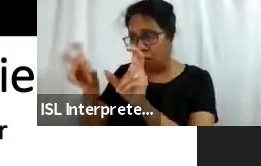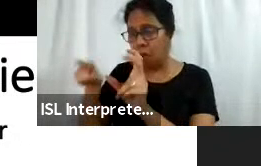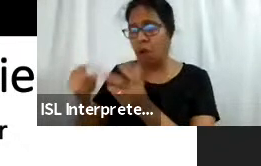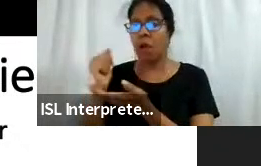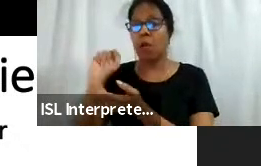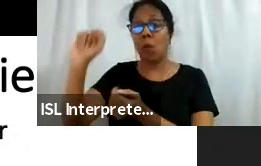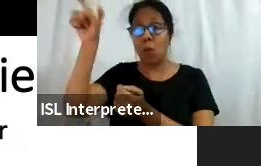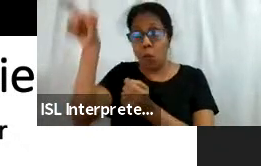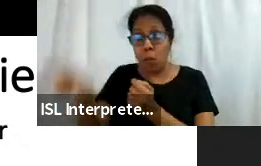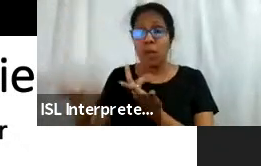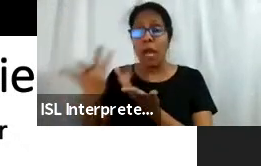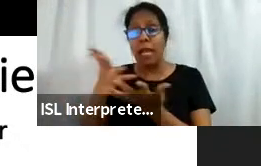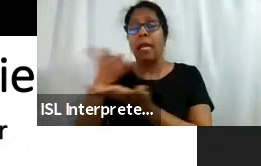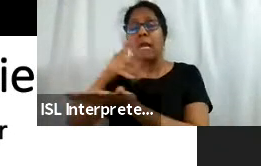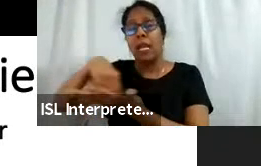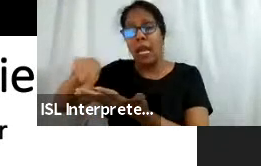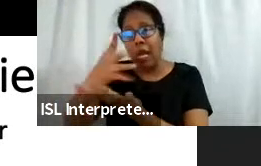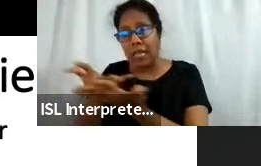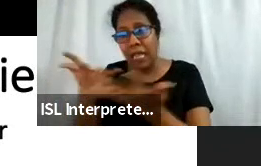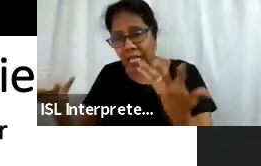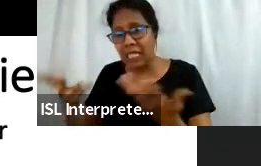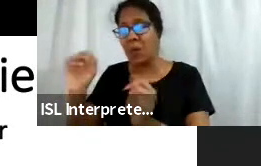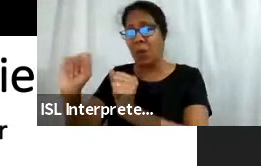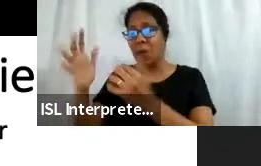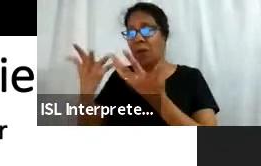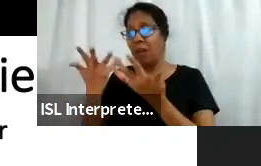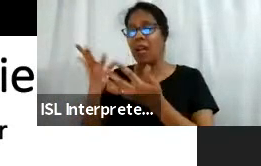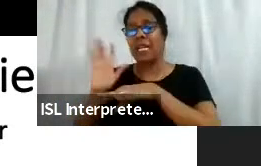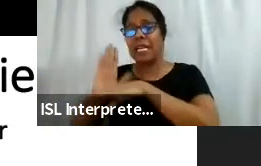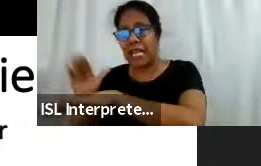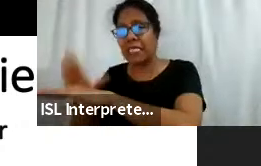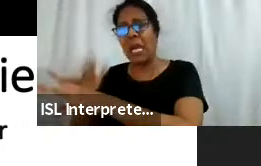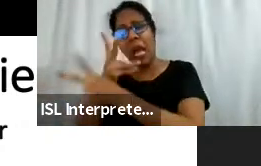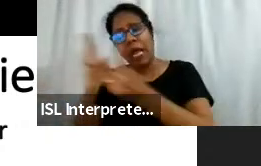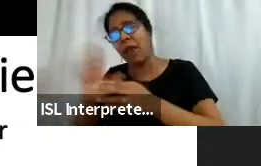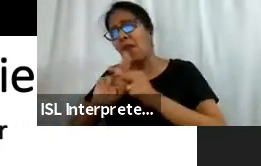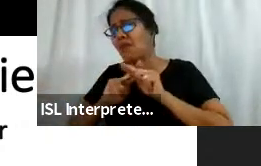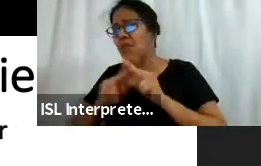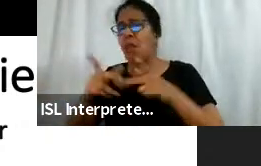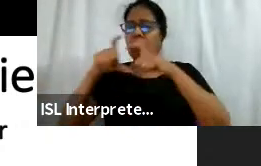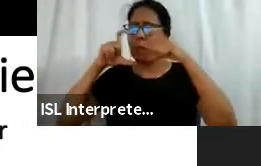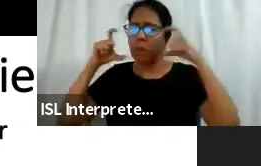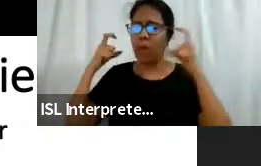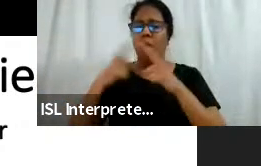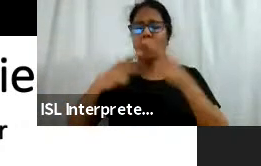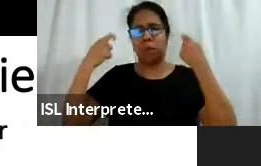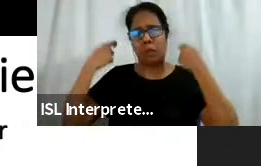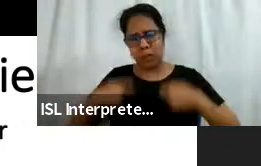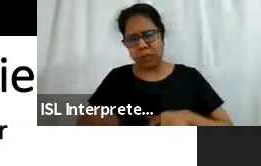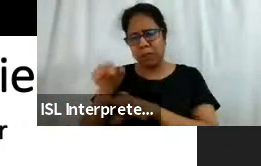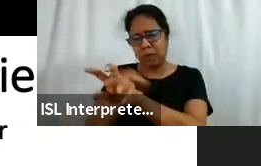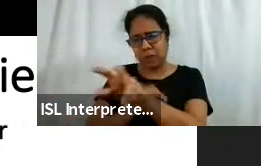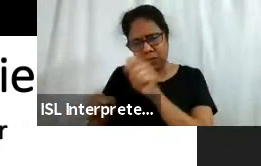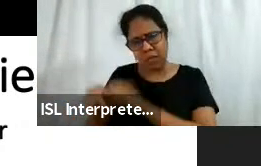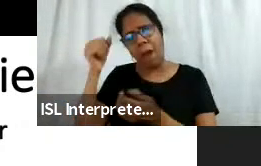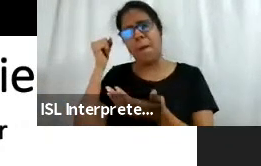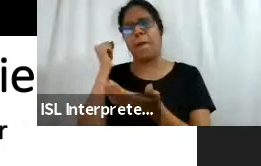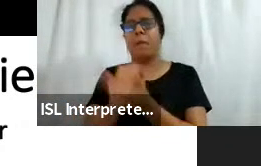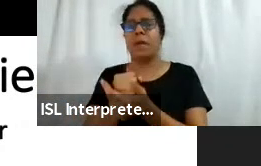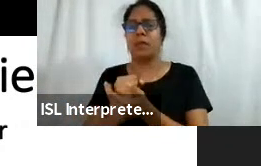wear gloves when you're touching these things. Once this show is over, you take off the gloves, dispose them,